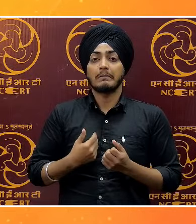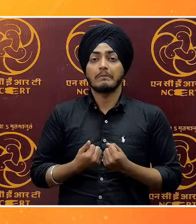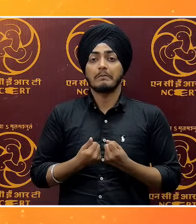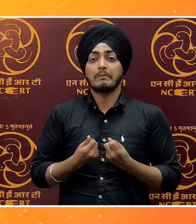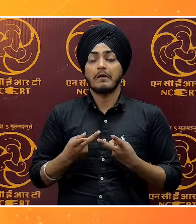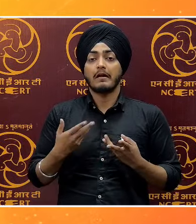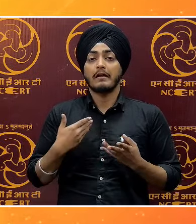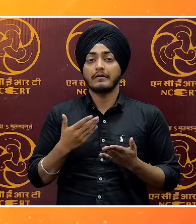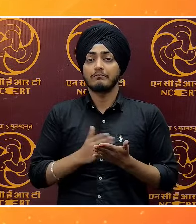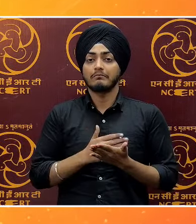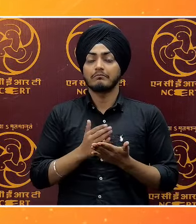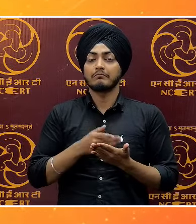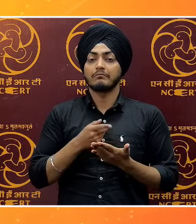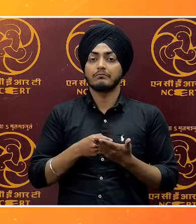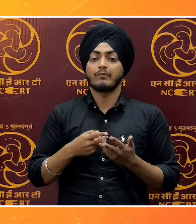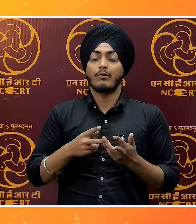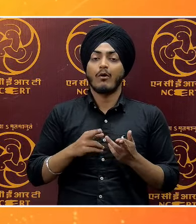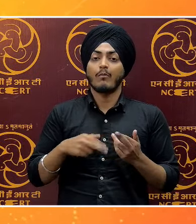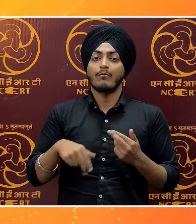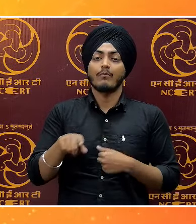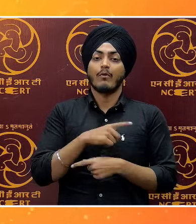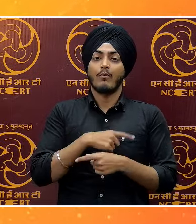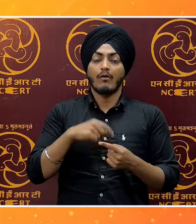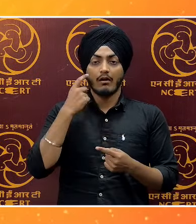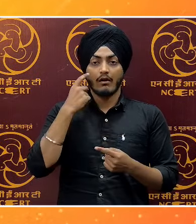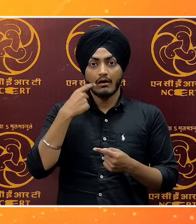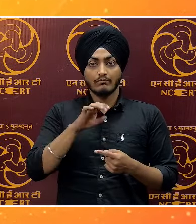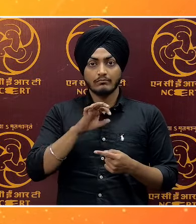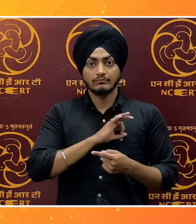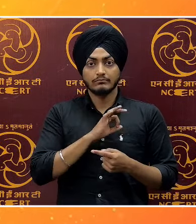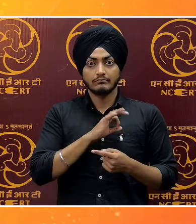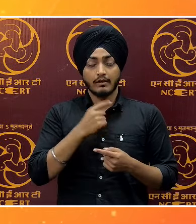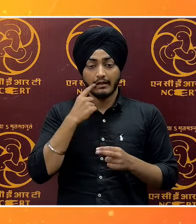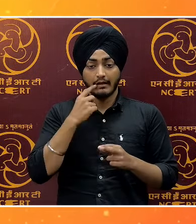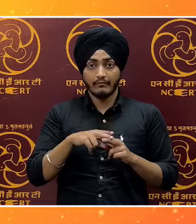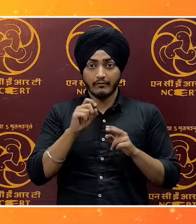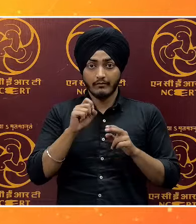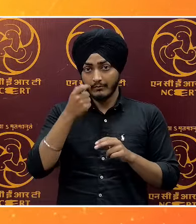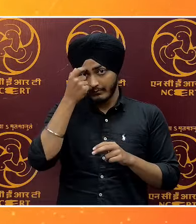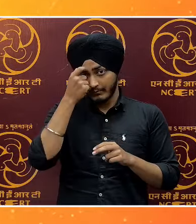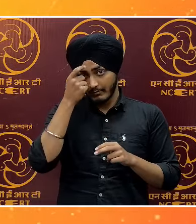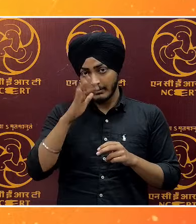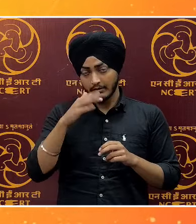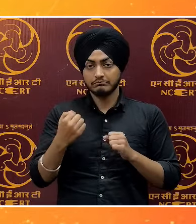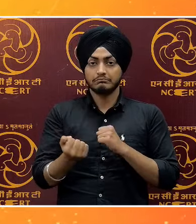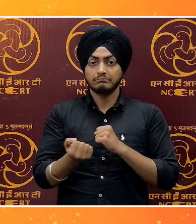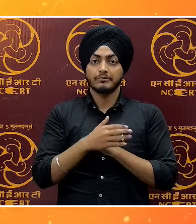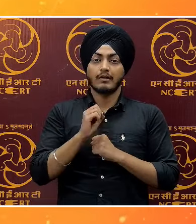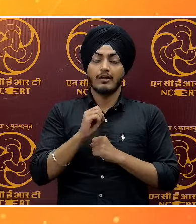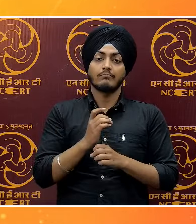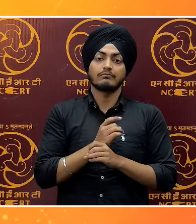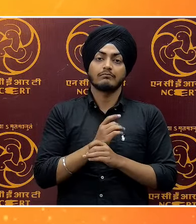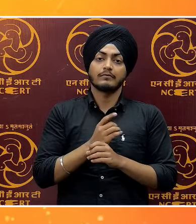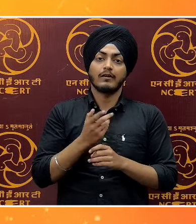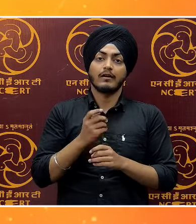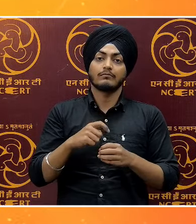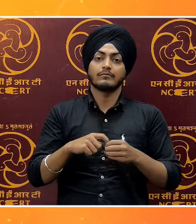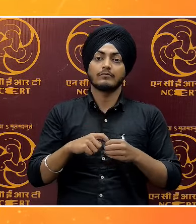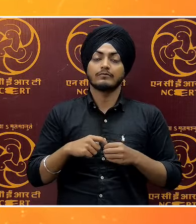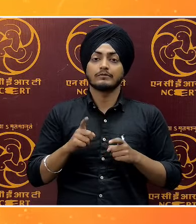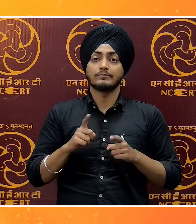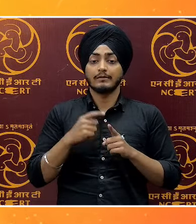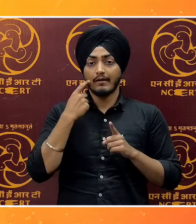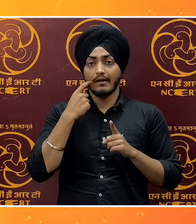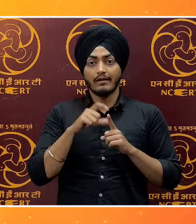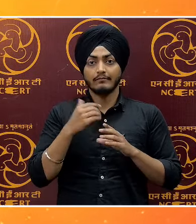learn from this chapter, which I'm sure you will do on your own. And still you have any problem, do let us know. You have got the email ID. And now let me